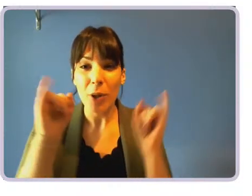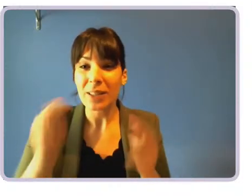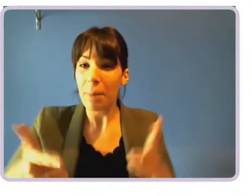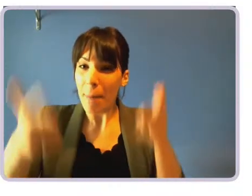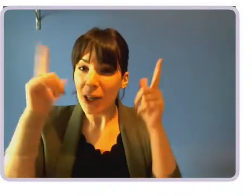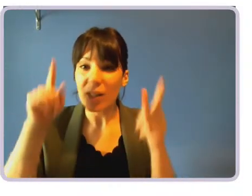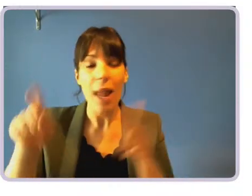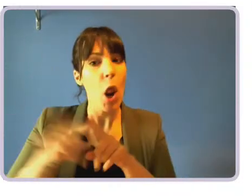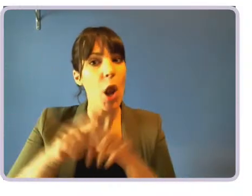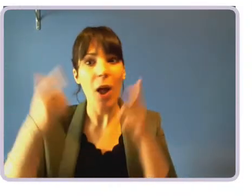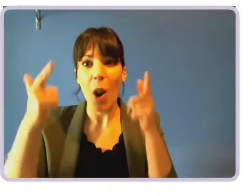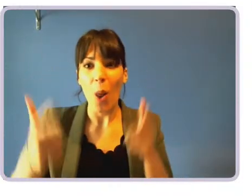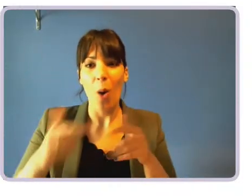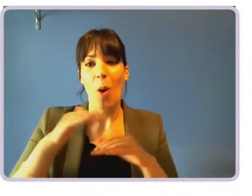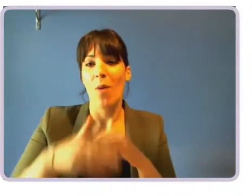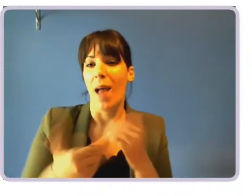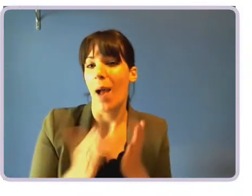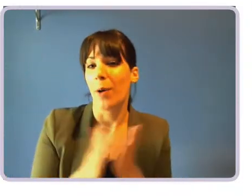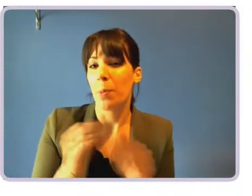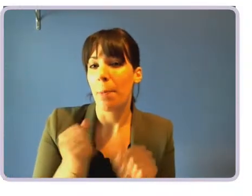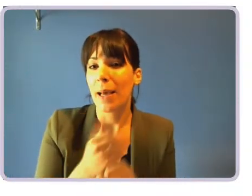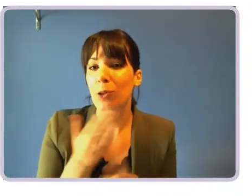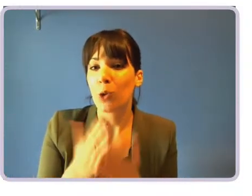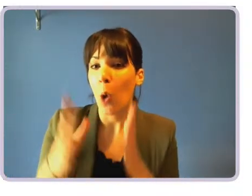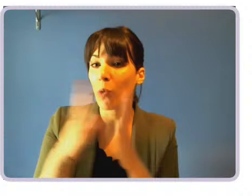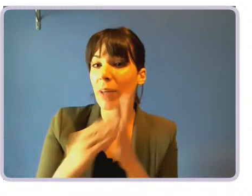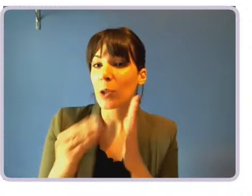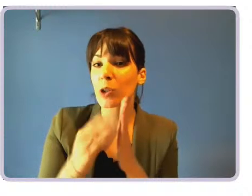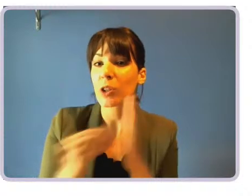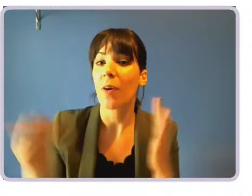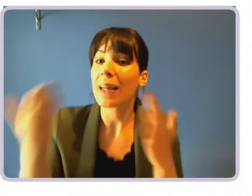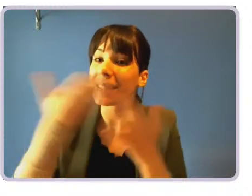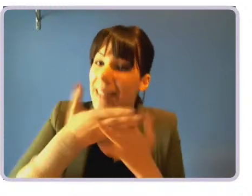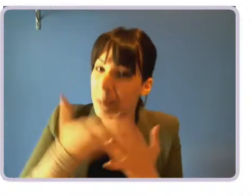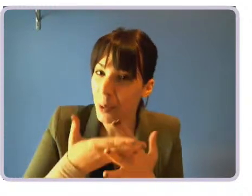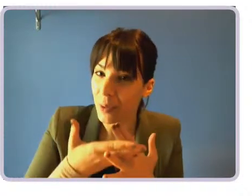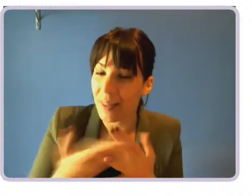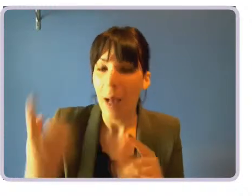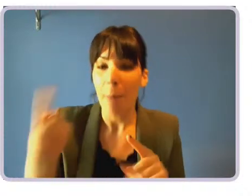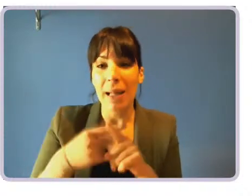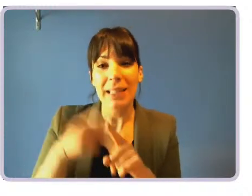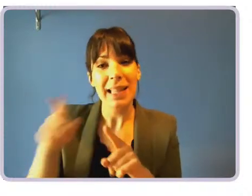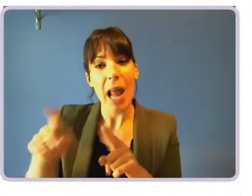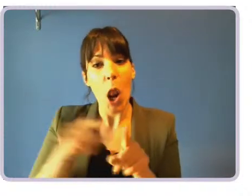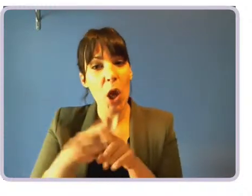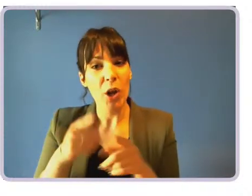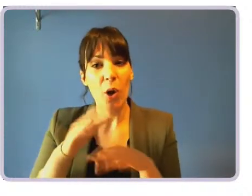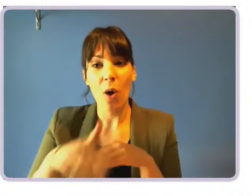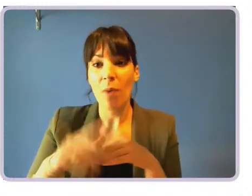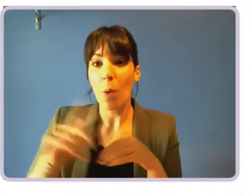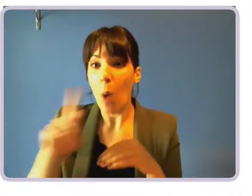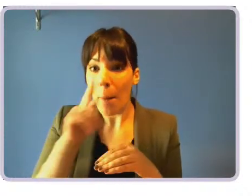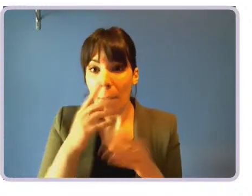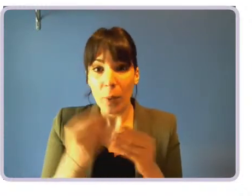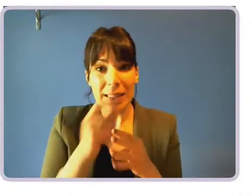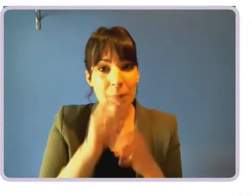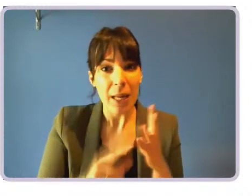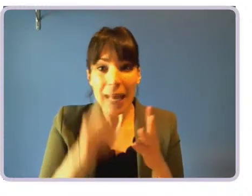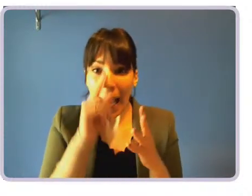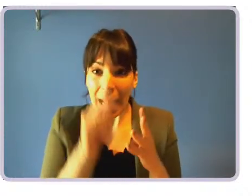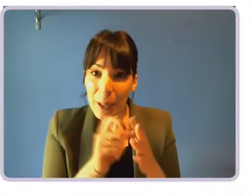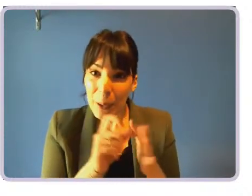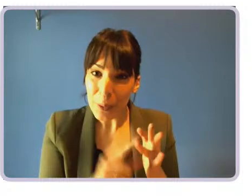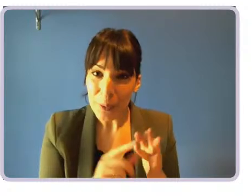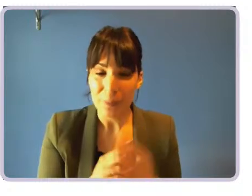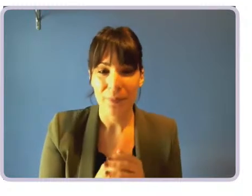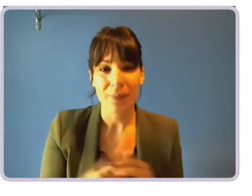accessible, what people with disabilities can do, and what they need support for through the process. I'd like to just show you a little video